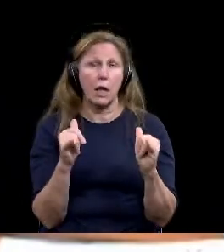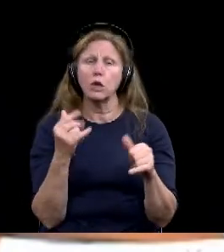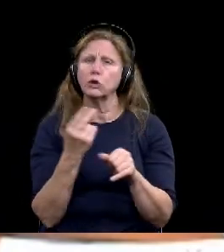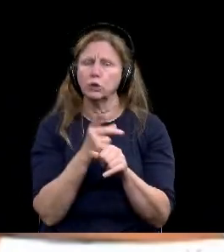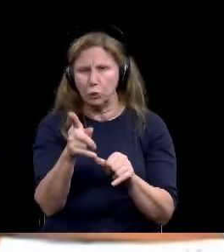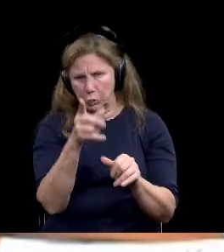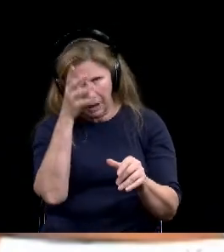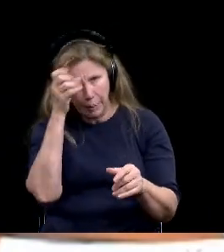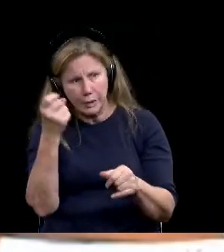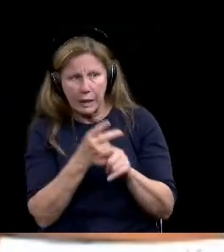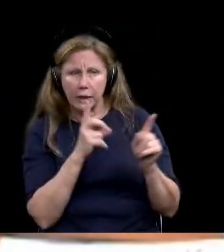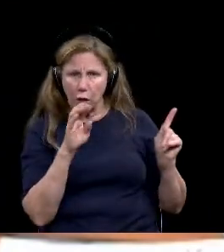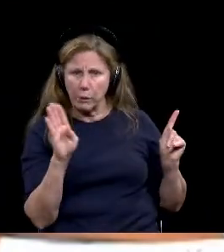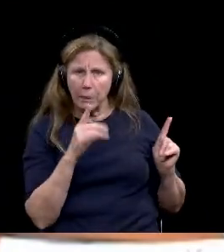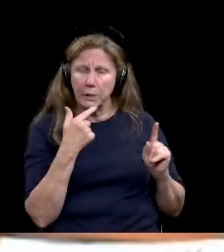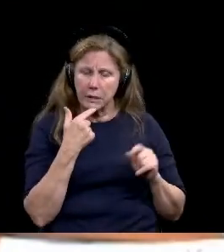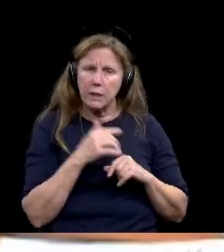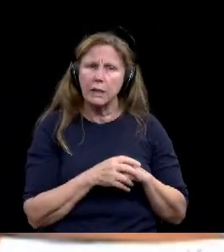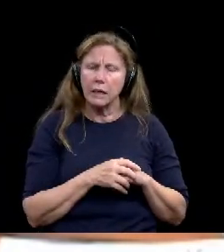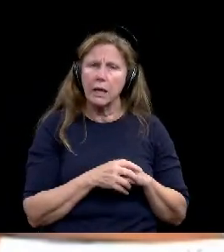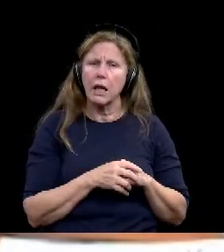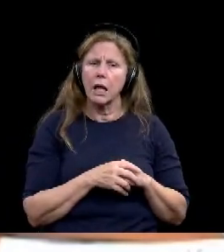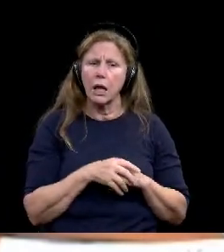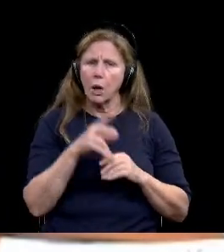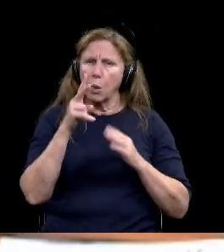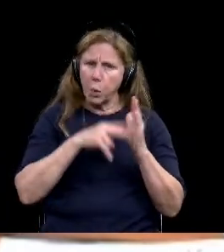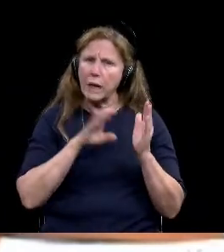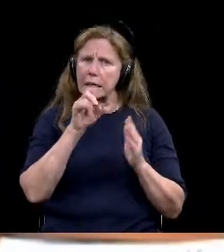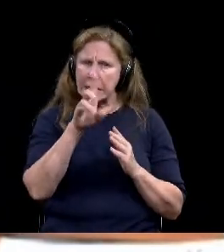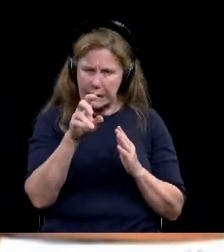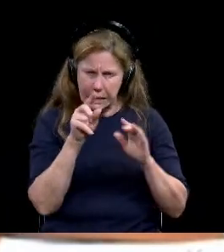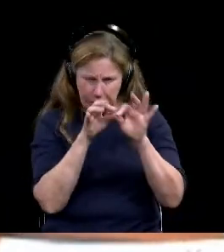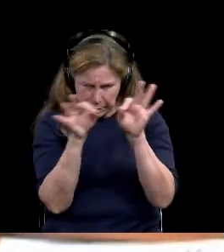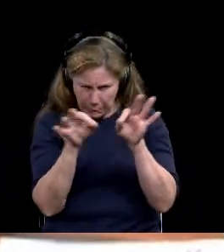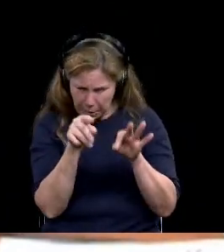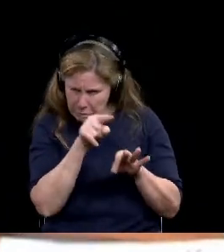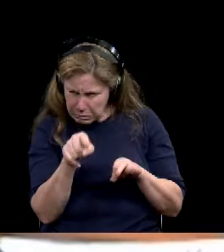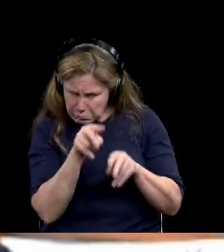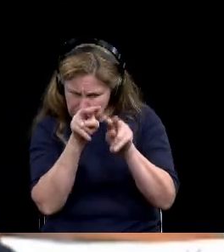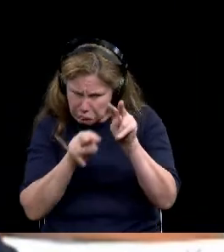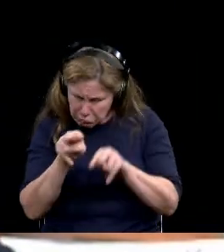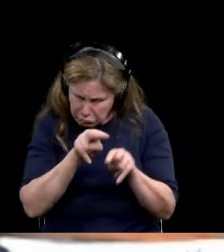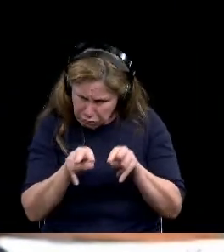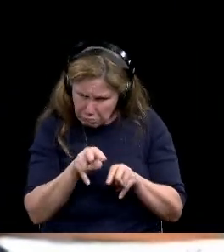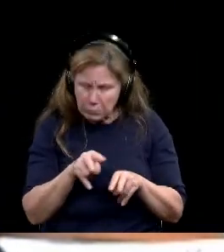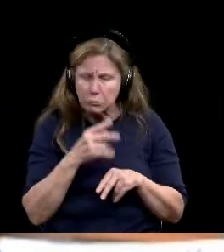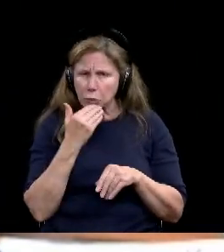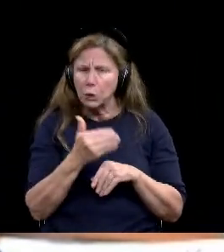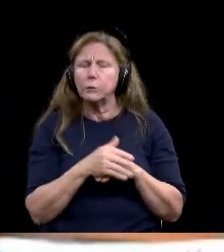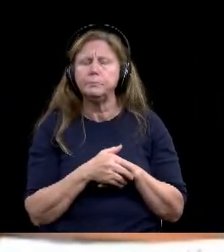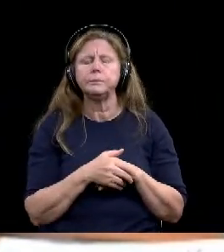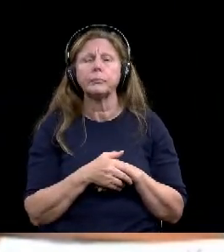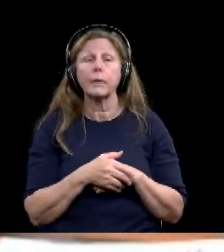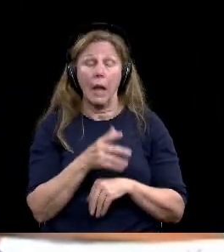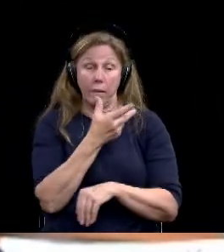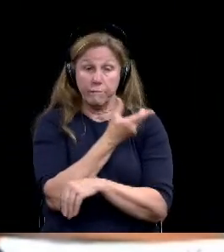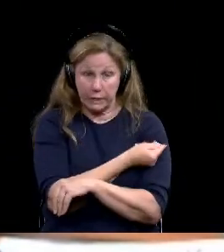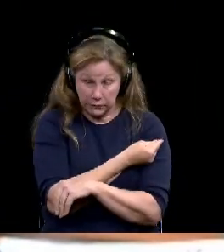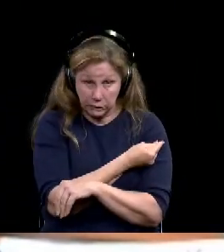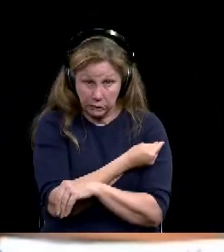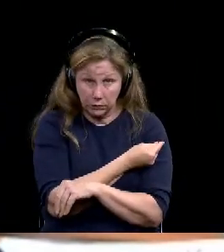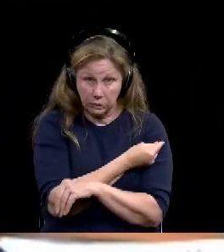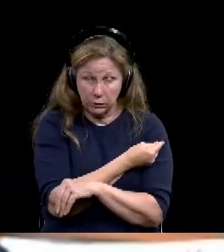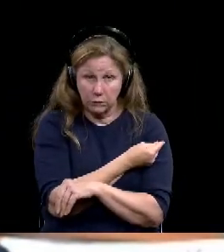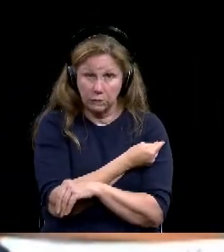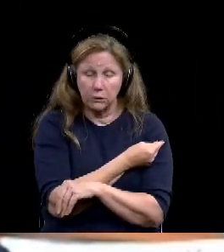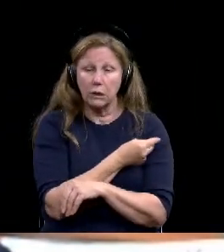Vaccination, as far as vaccination is concerned, we have started providing vaccinations to our patients. We have,